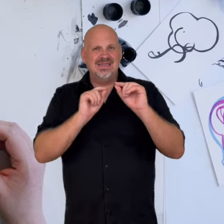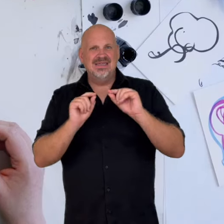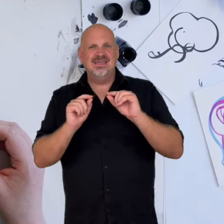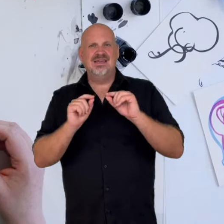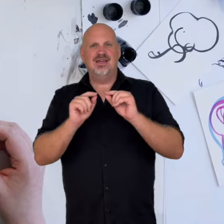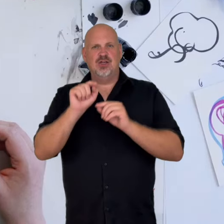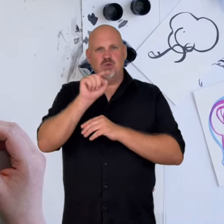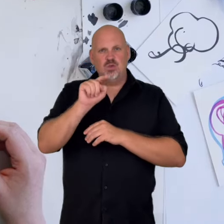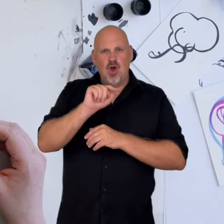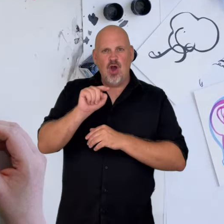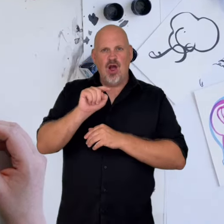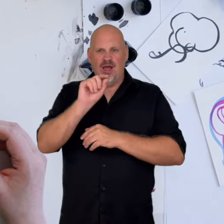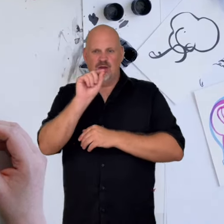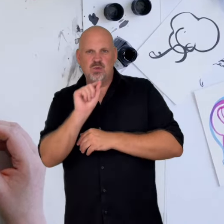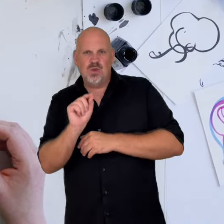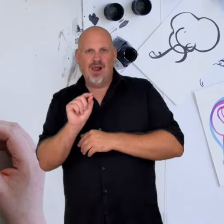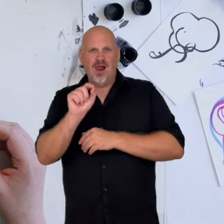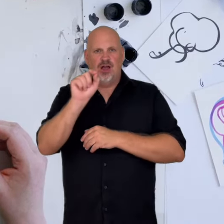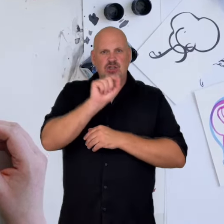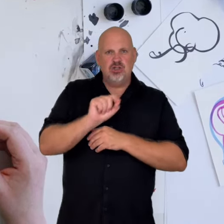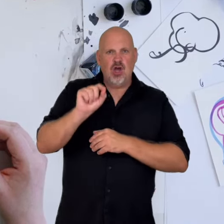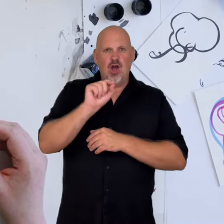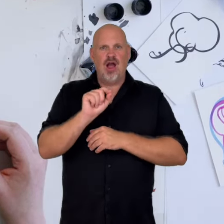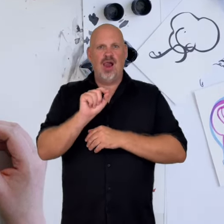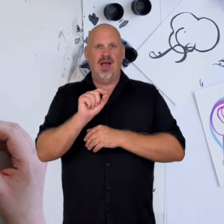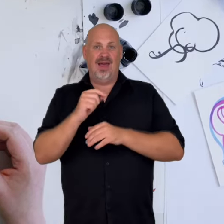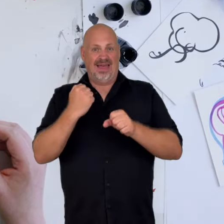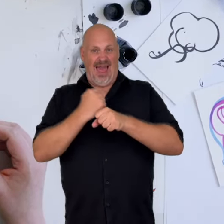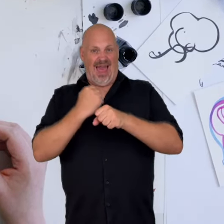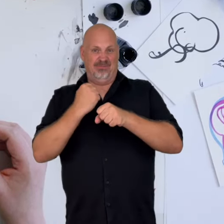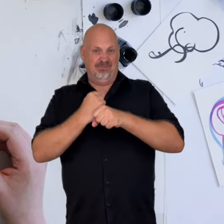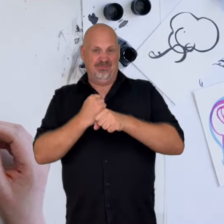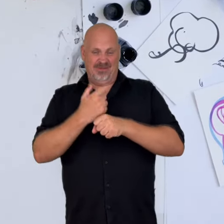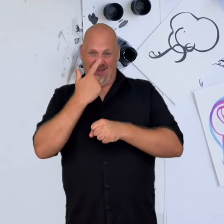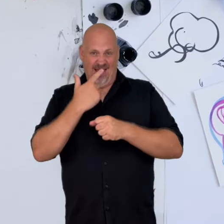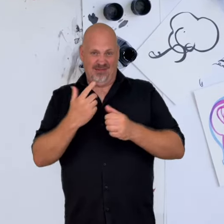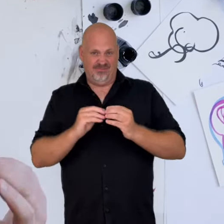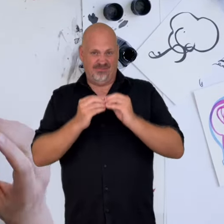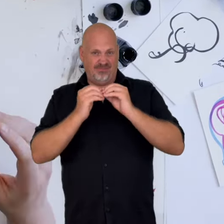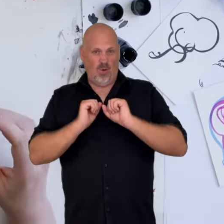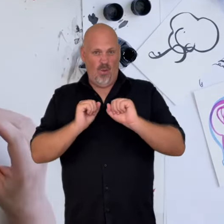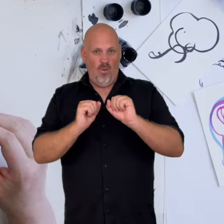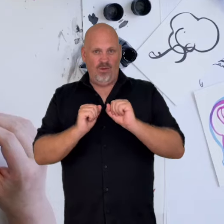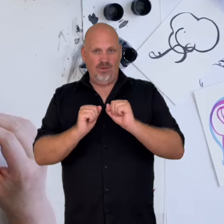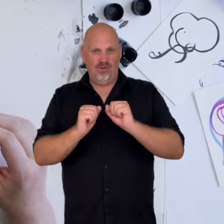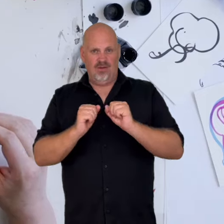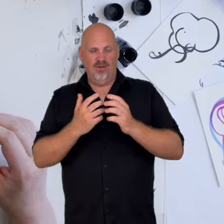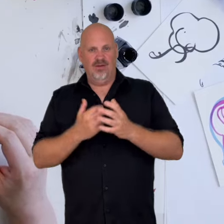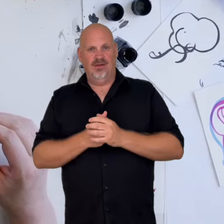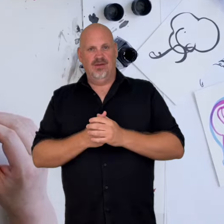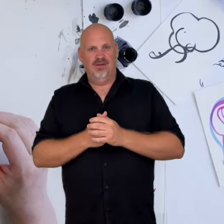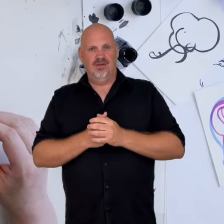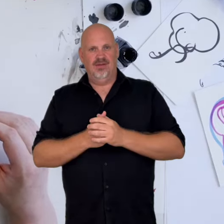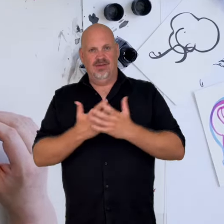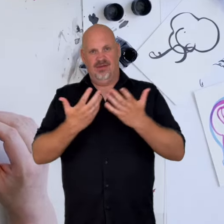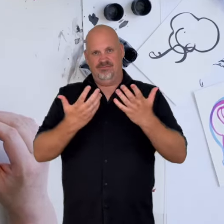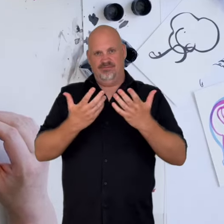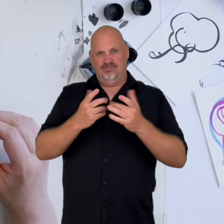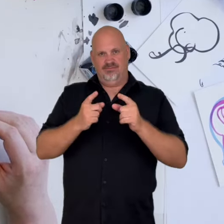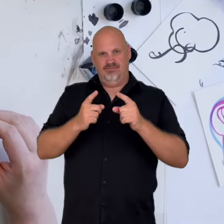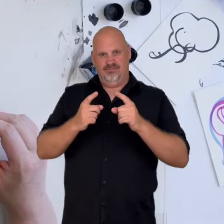It's, if that's how you like to work. So within this paisley, which we're not far off